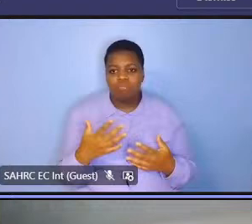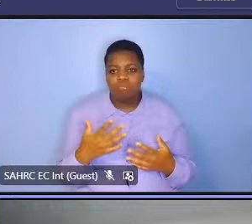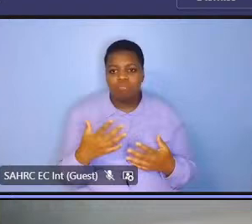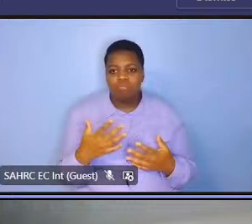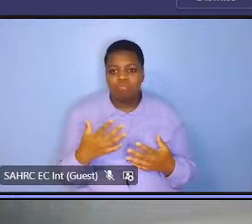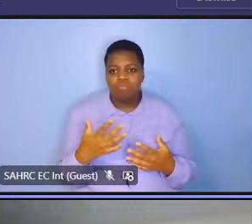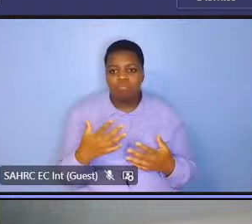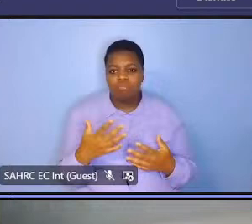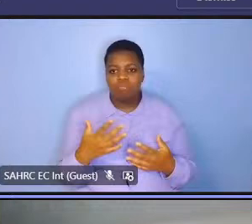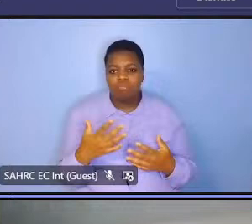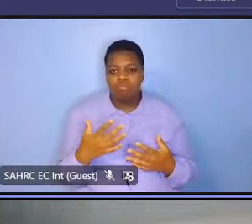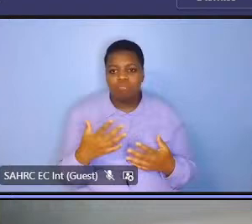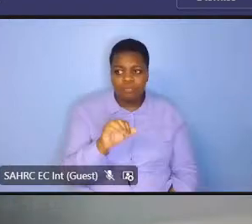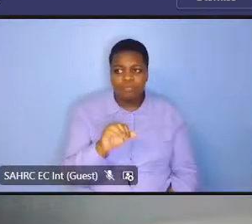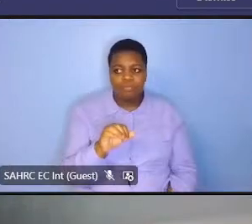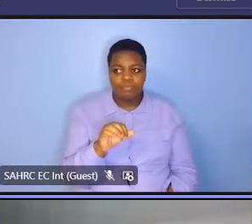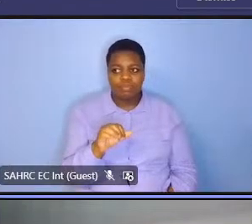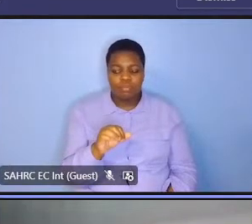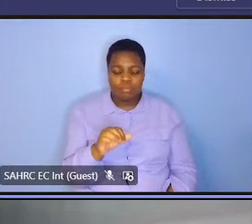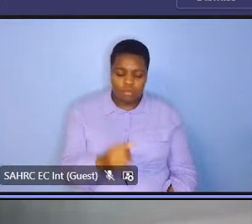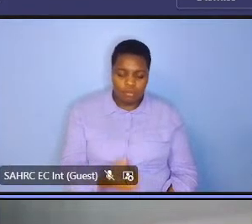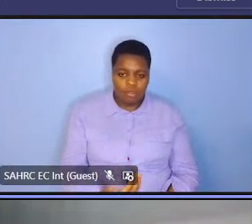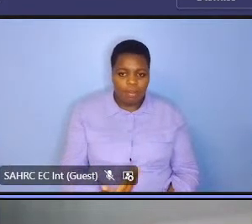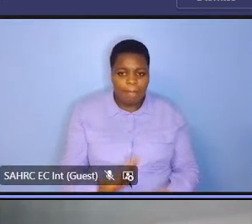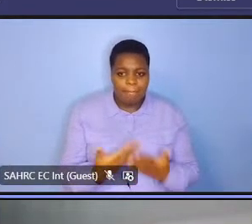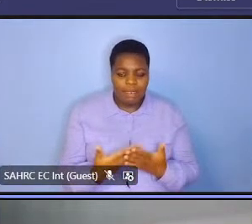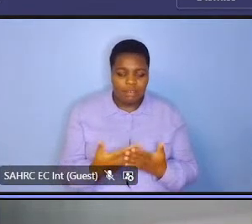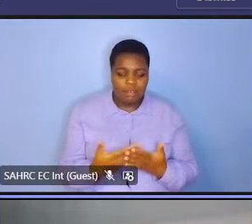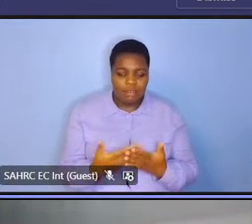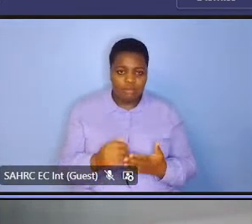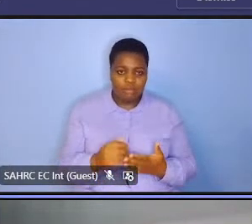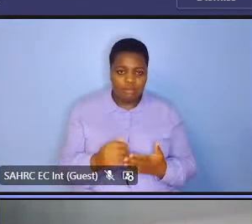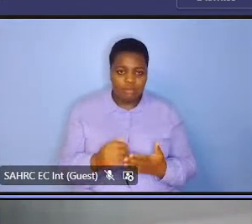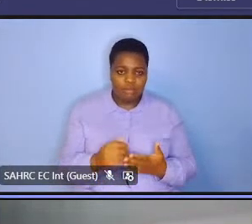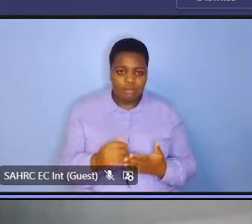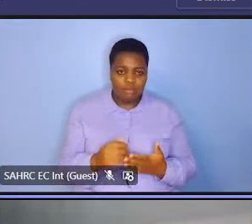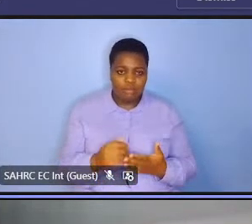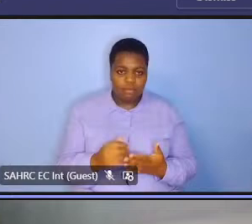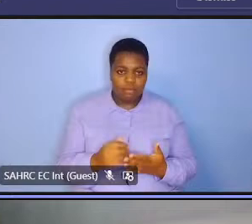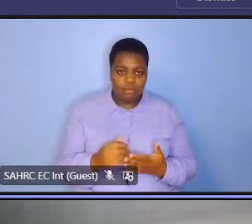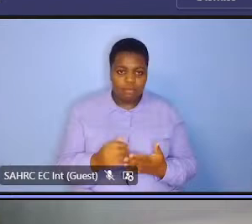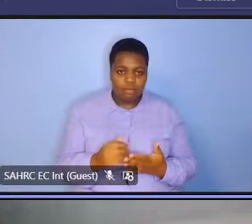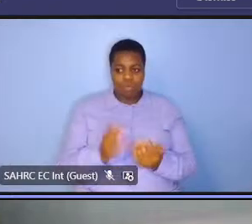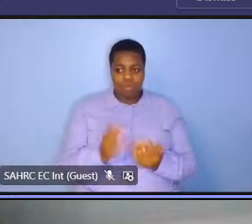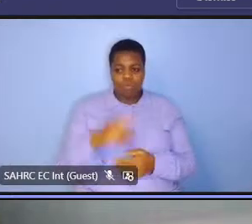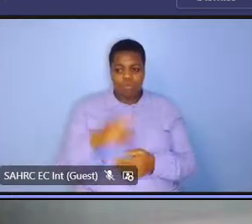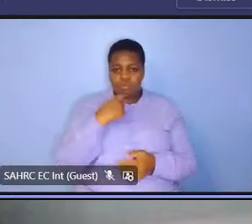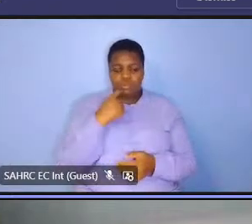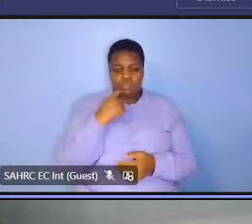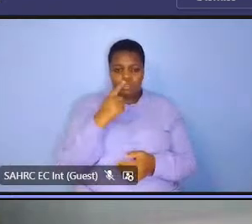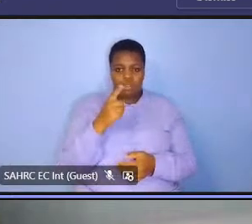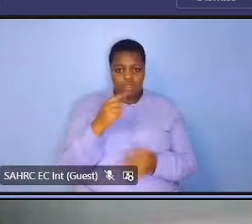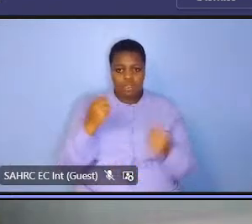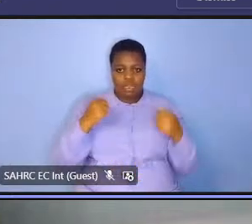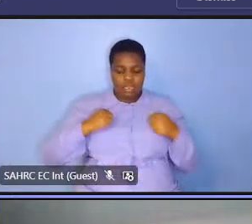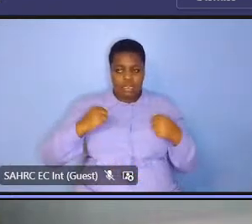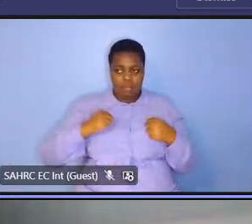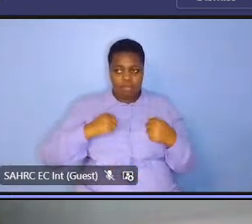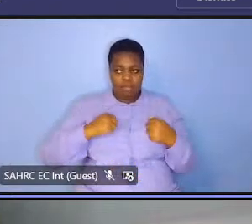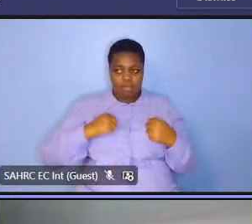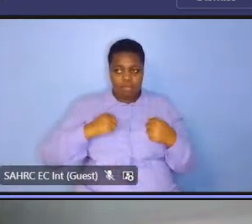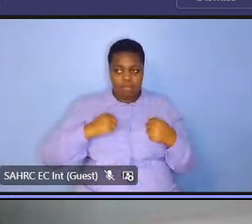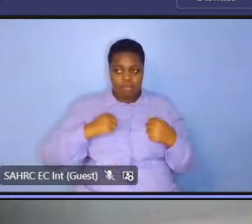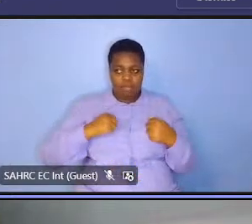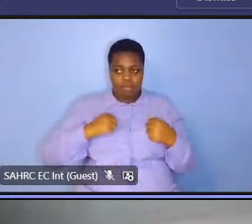religious practice of the learners or an obligation, schools should not, in terms of the Constitution, prohibit the wearing of such items. Now, I think